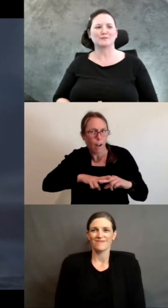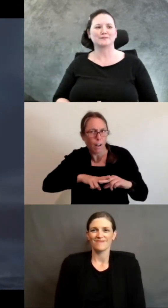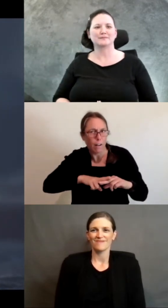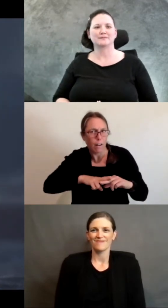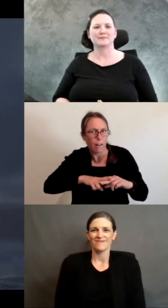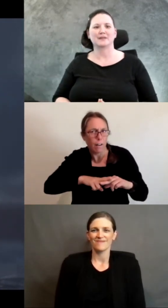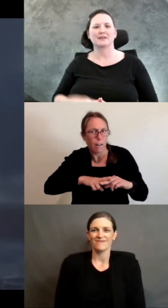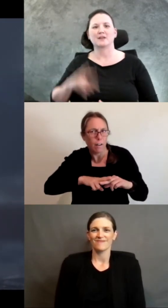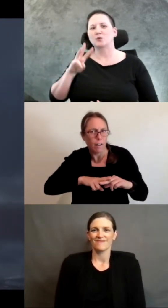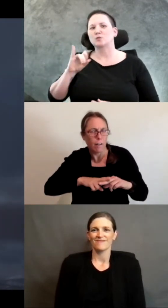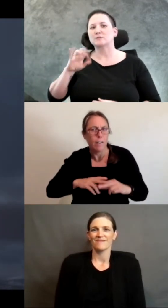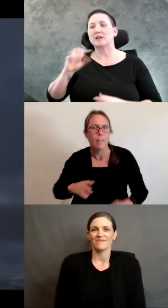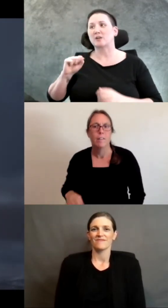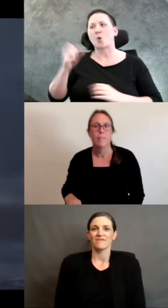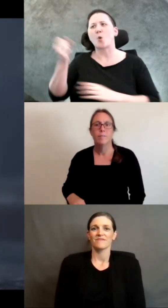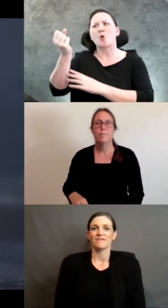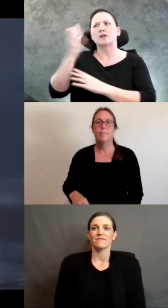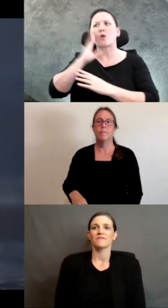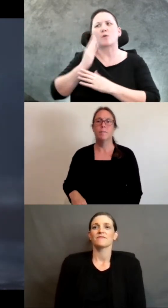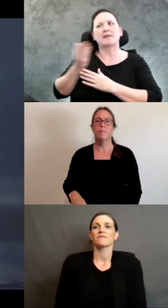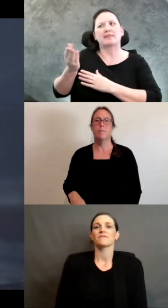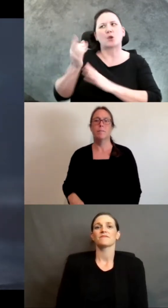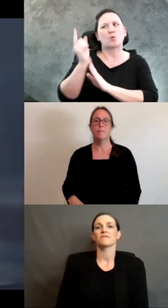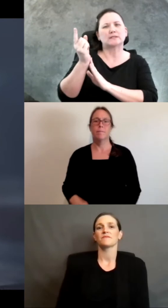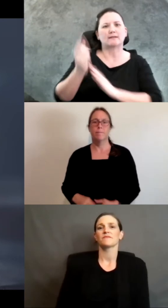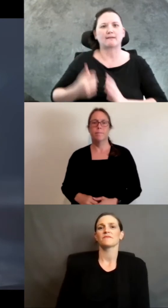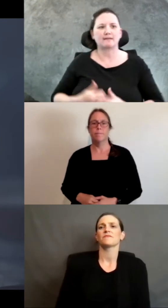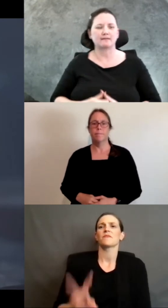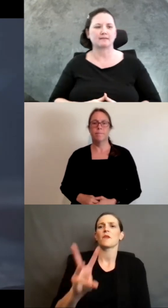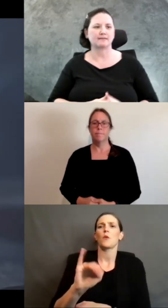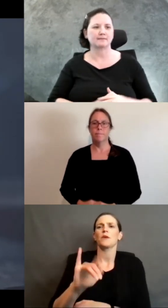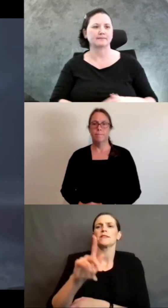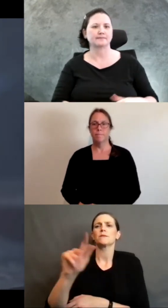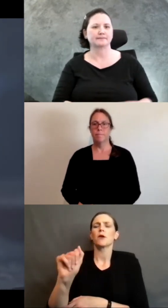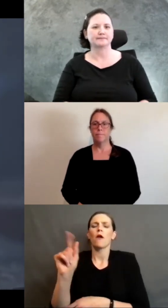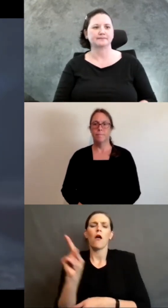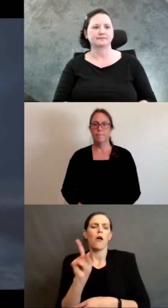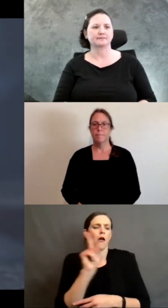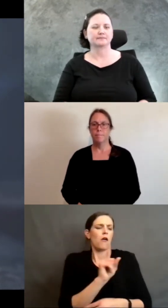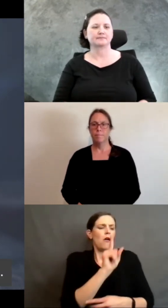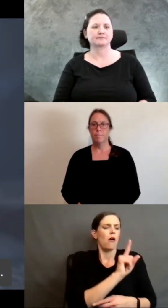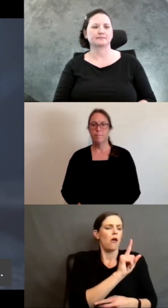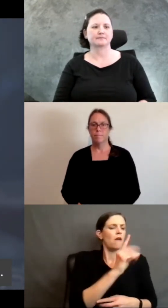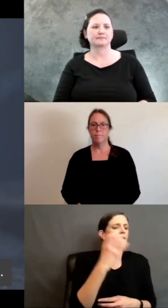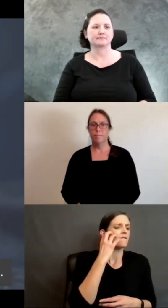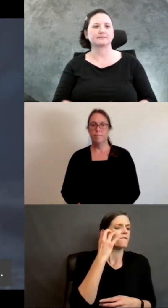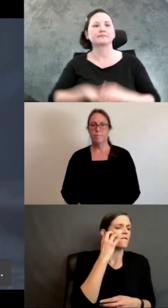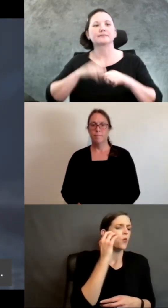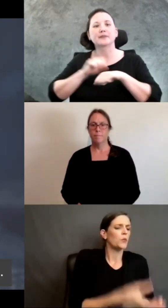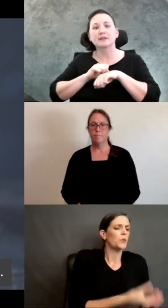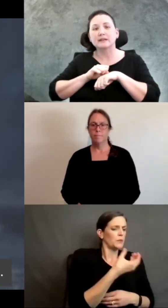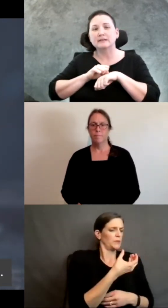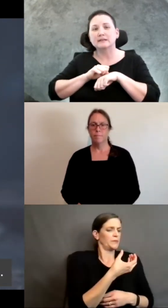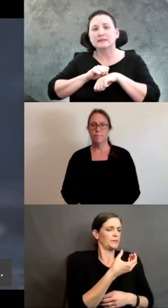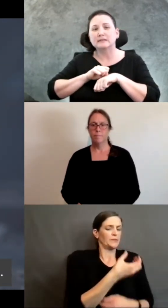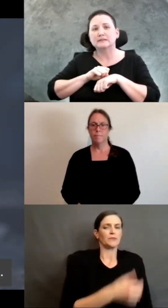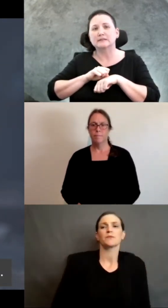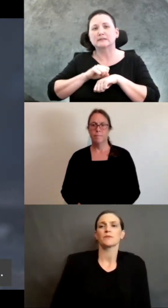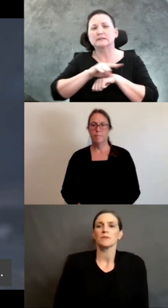there. Wisperia walks to the side and takes out her phone. Send an audio message to Chris